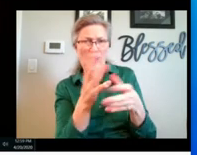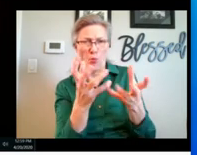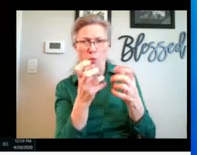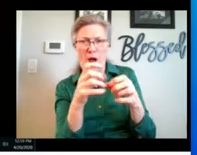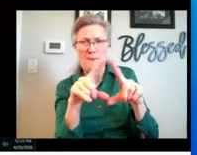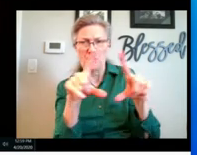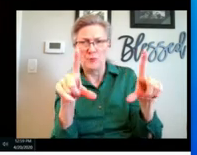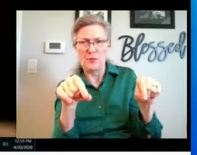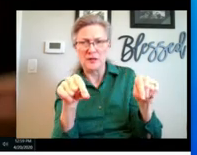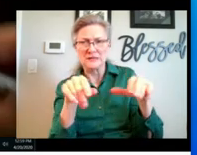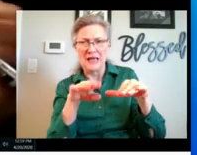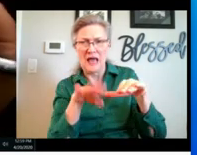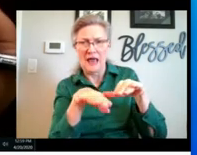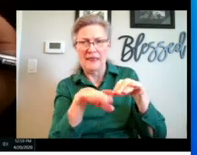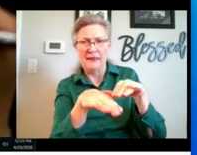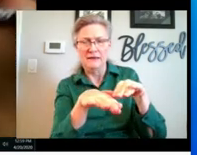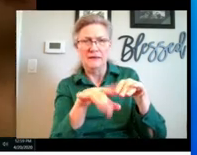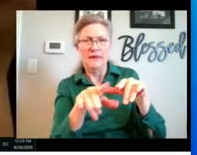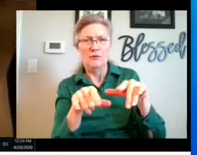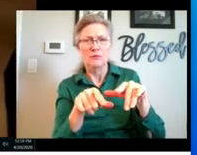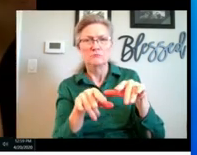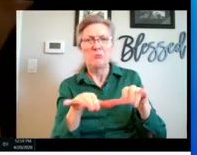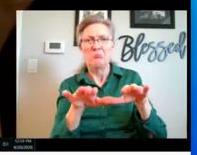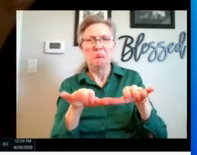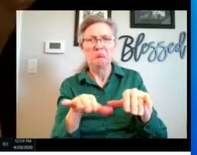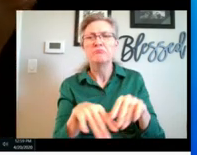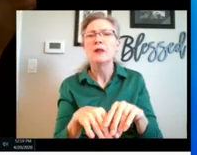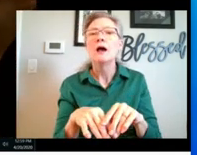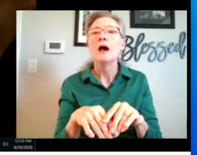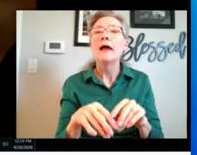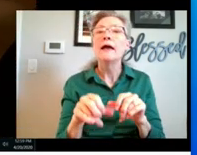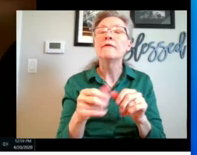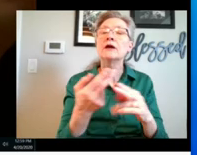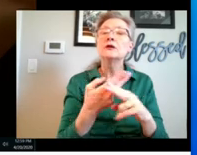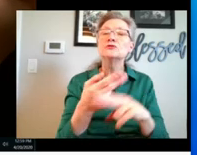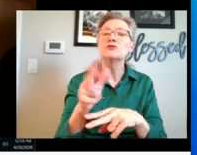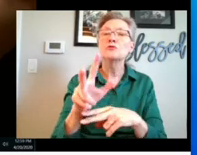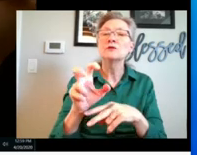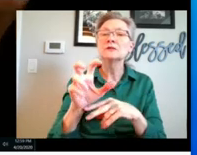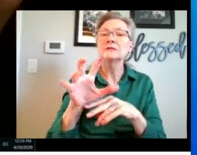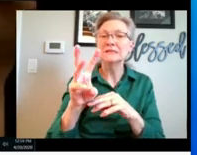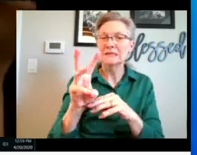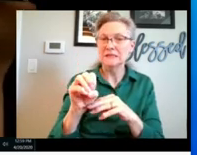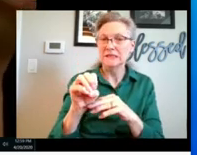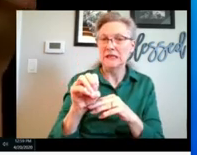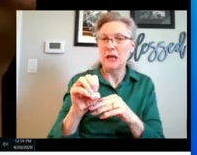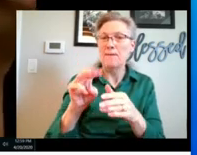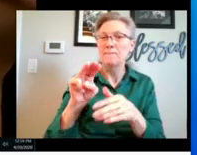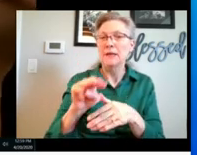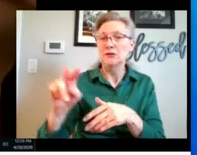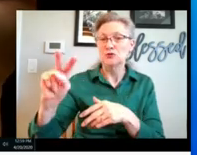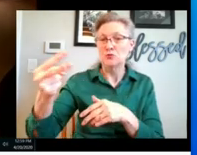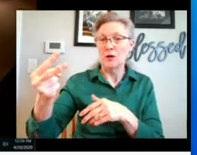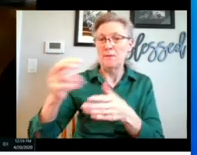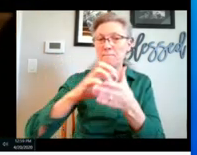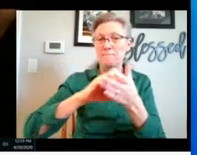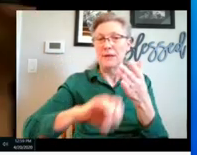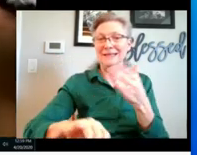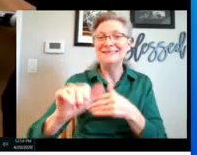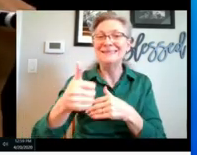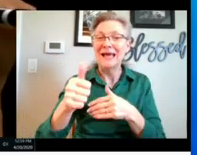from my total area of my patio. And if I do 360 meters squared minus 10 meters